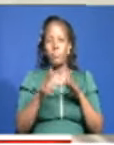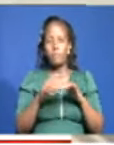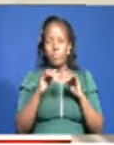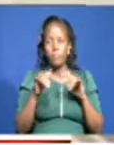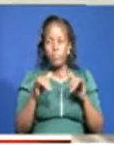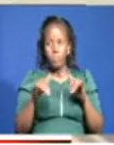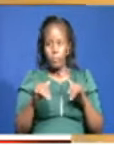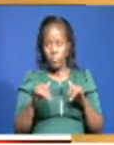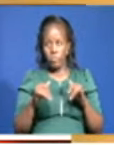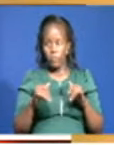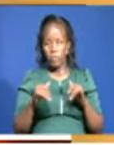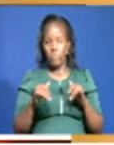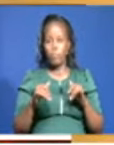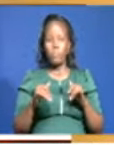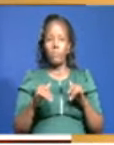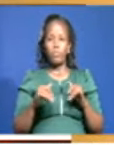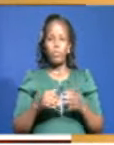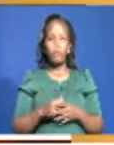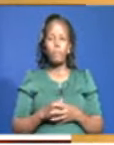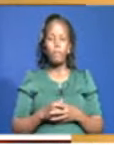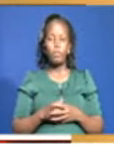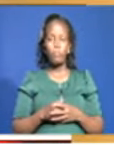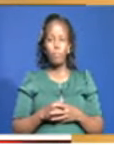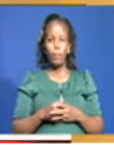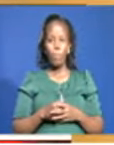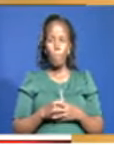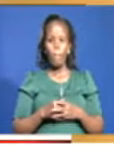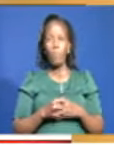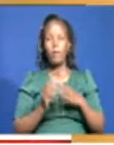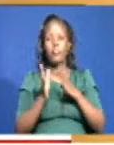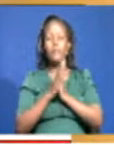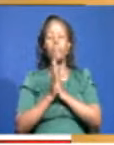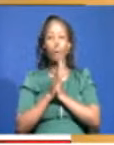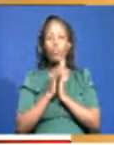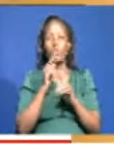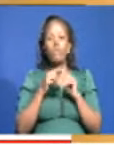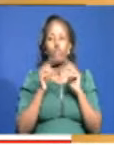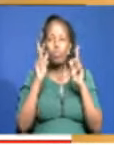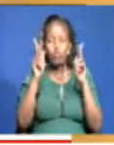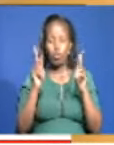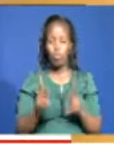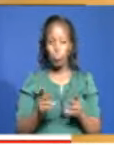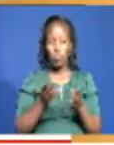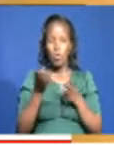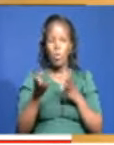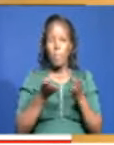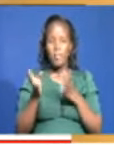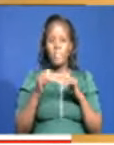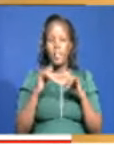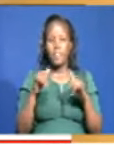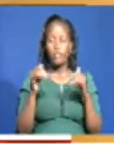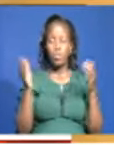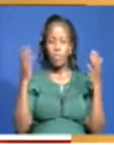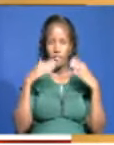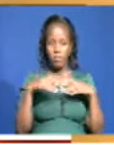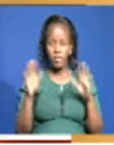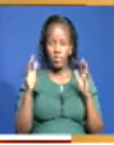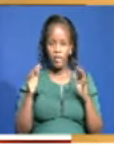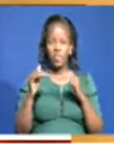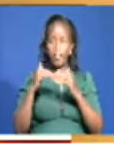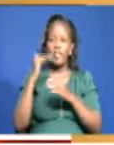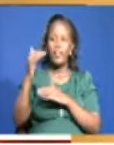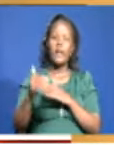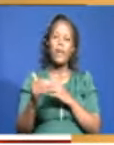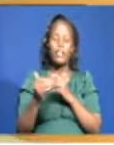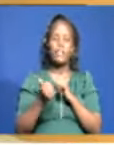Wycliffe Okech. That story by Wycliffe Okech closes the business this evening on Easy Friday. But of course, sports news is coming up with